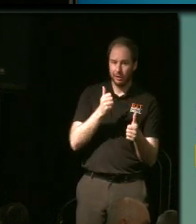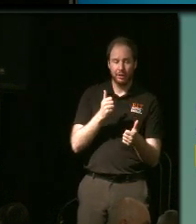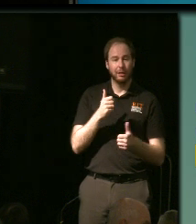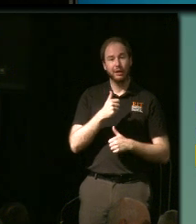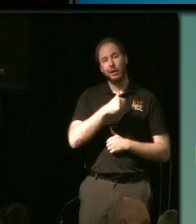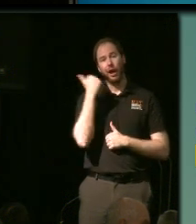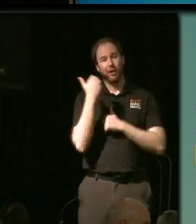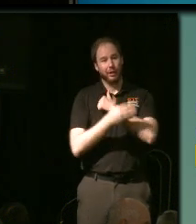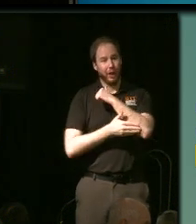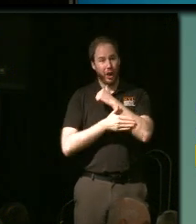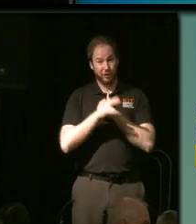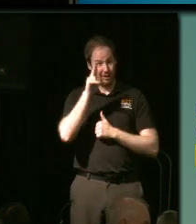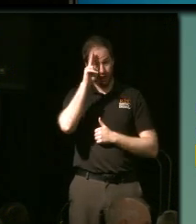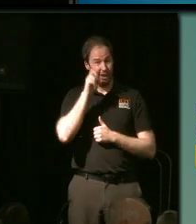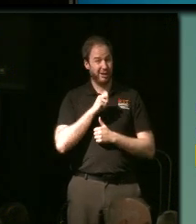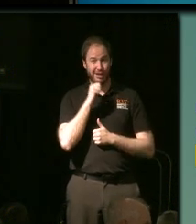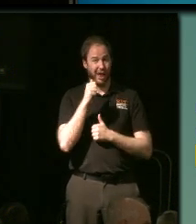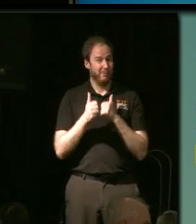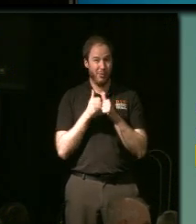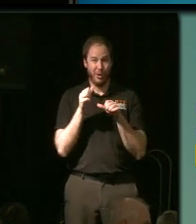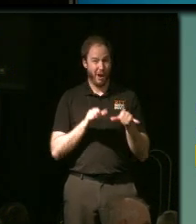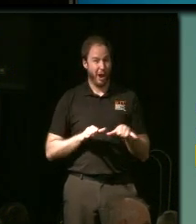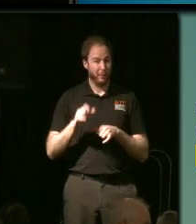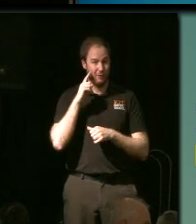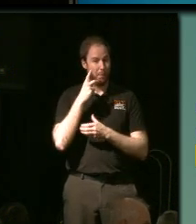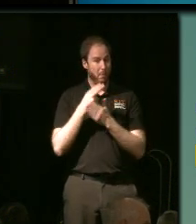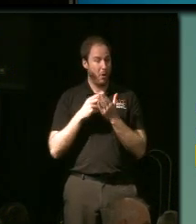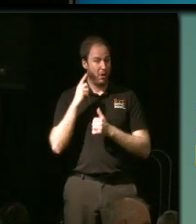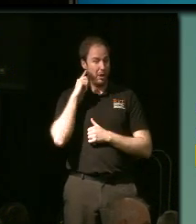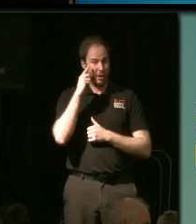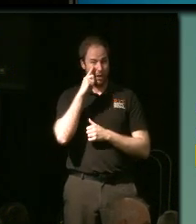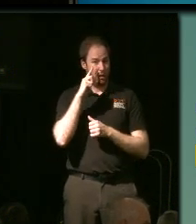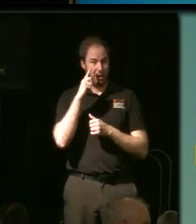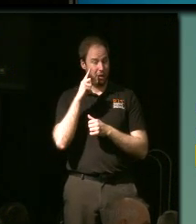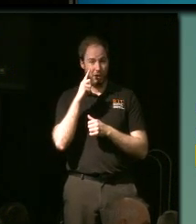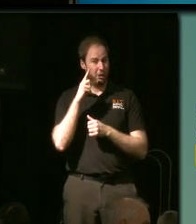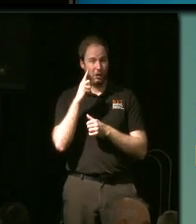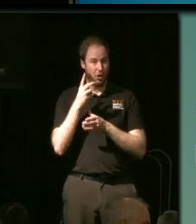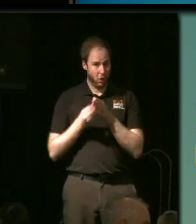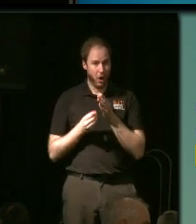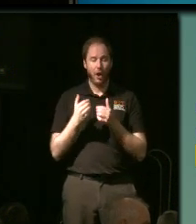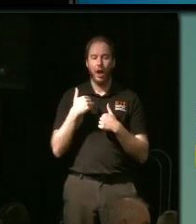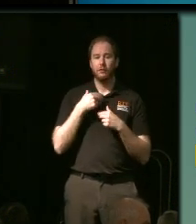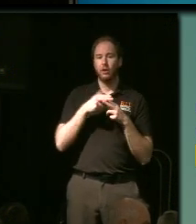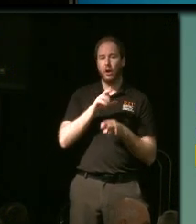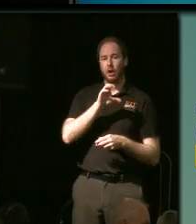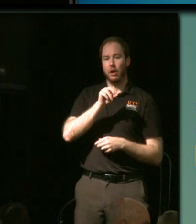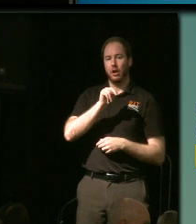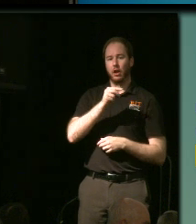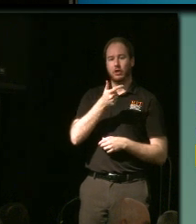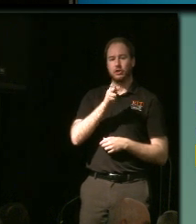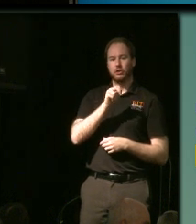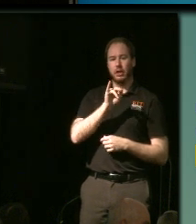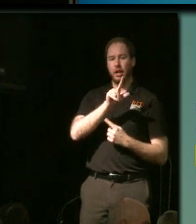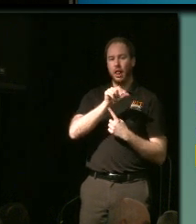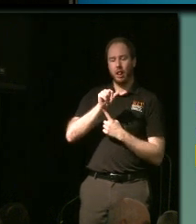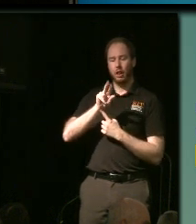world, Usher is not the most common cause of hearing loss and blindness. It's congenital rubella syndrome.